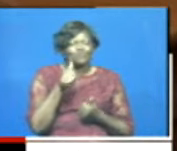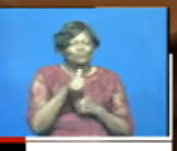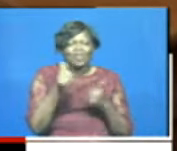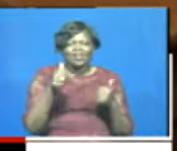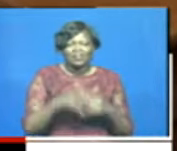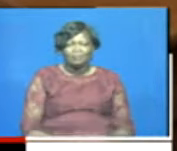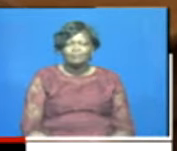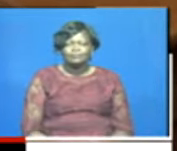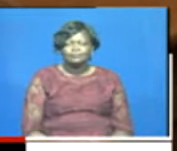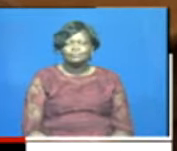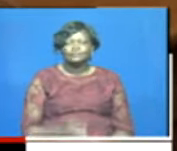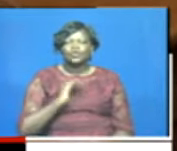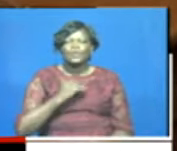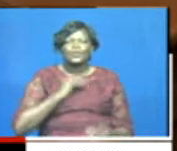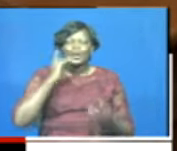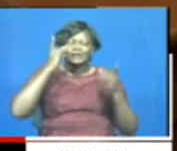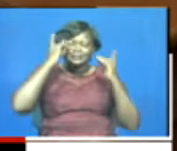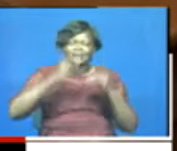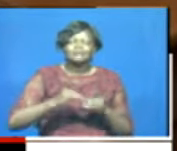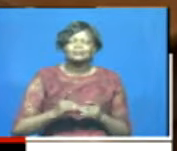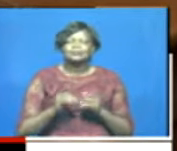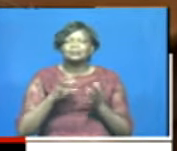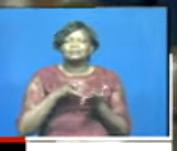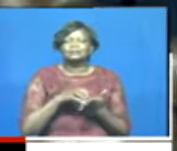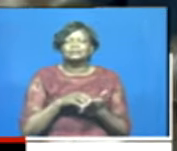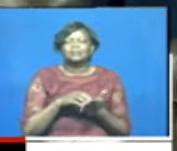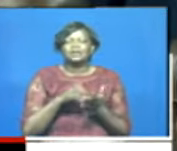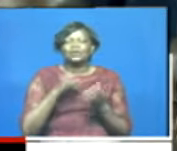will determine the matter on the 18th of June